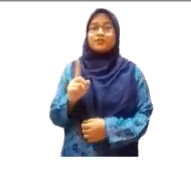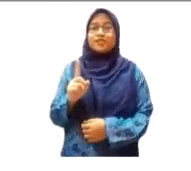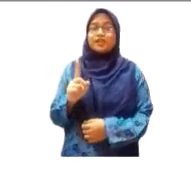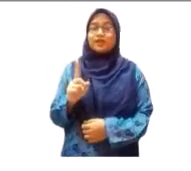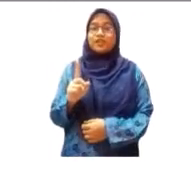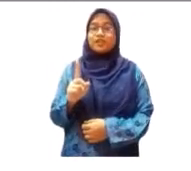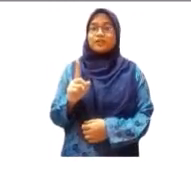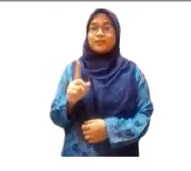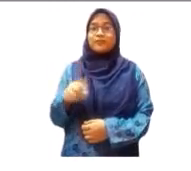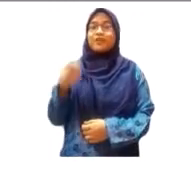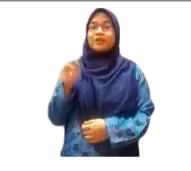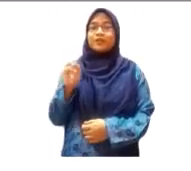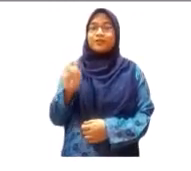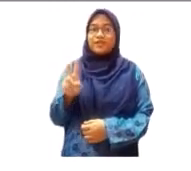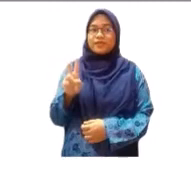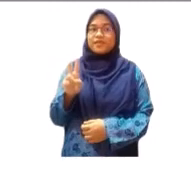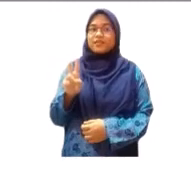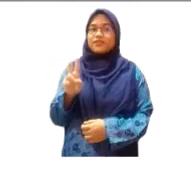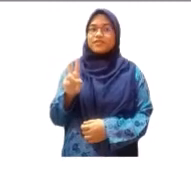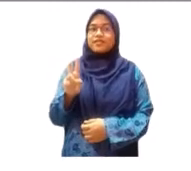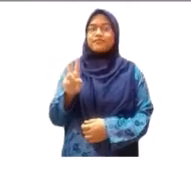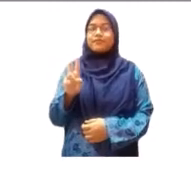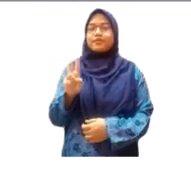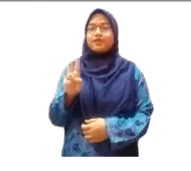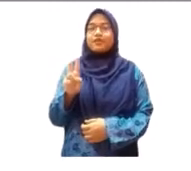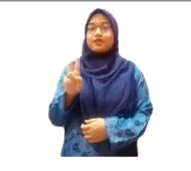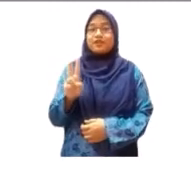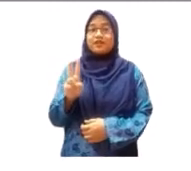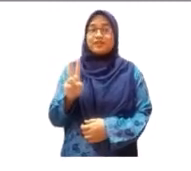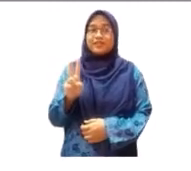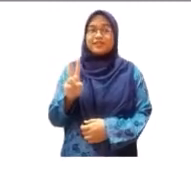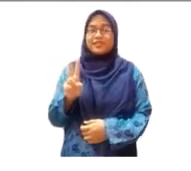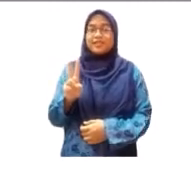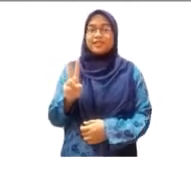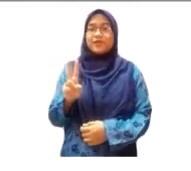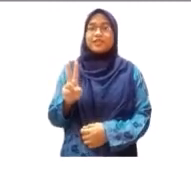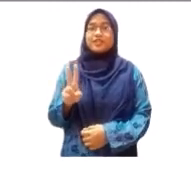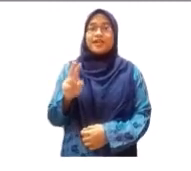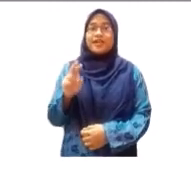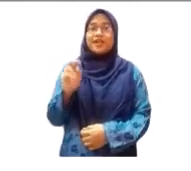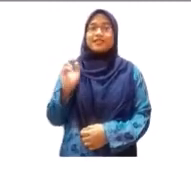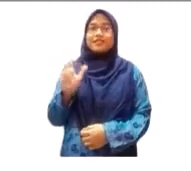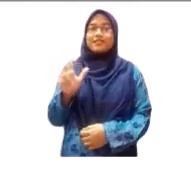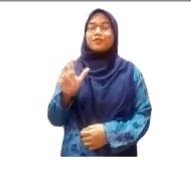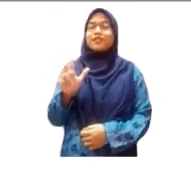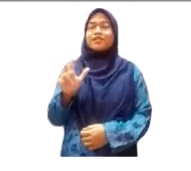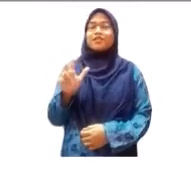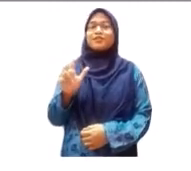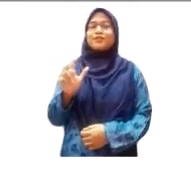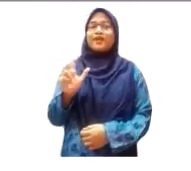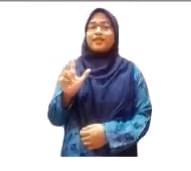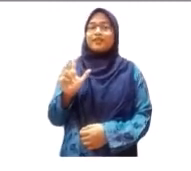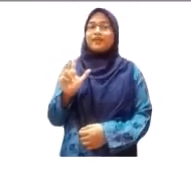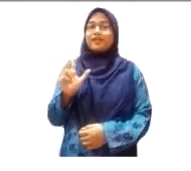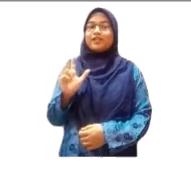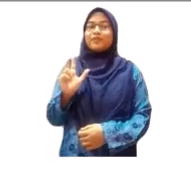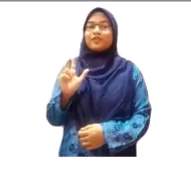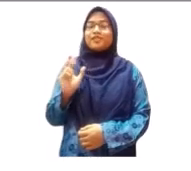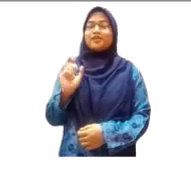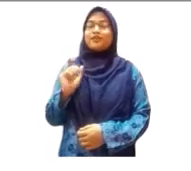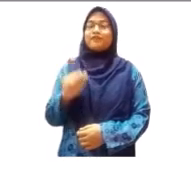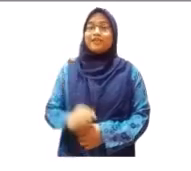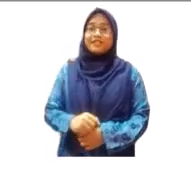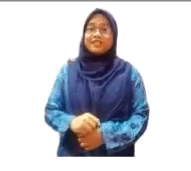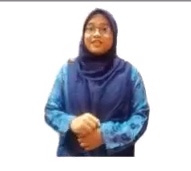use of sign language, to determine the reasons people are not learning sign language, and the third one is to identify the